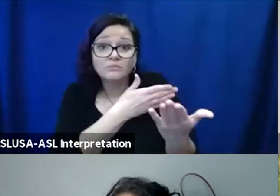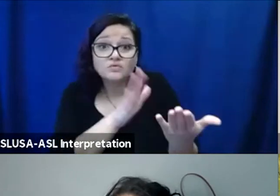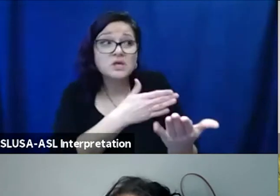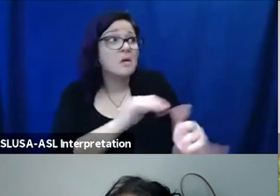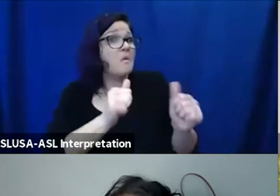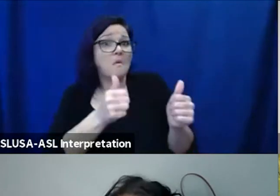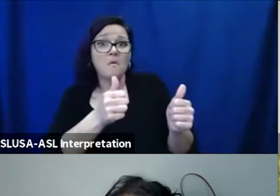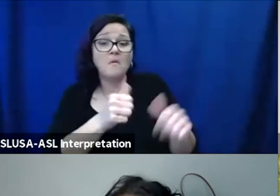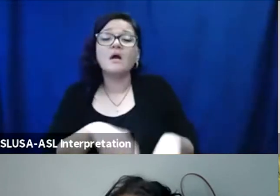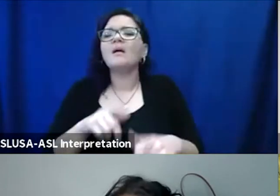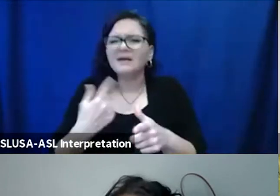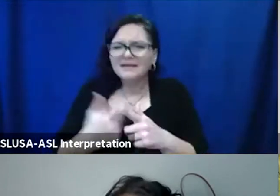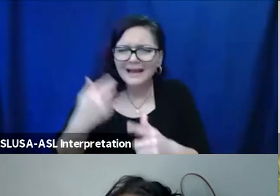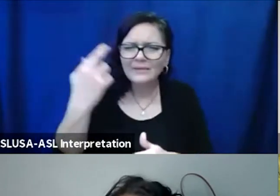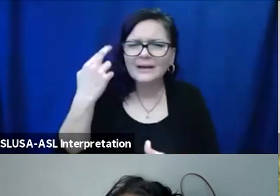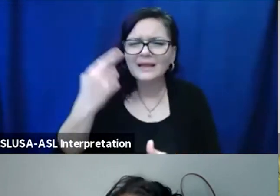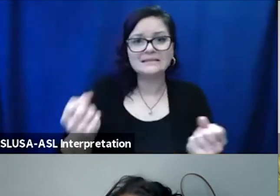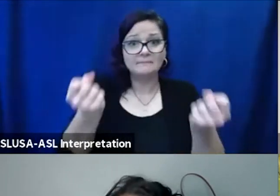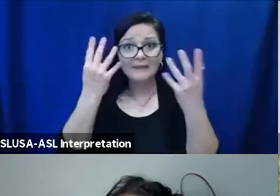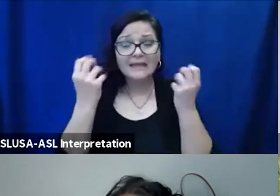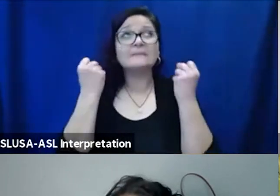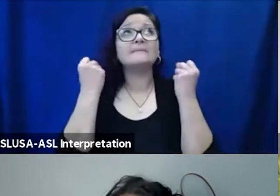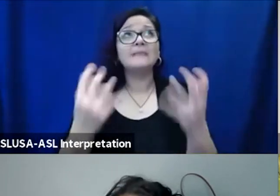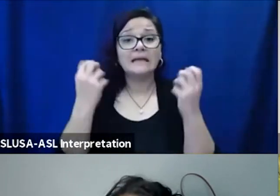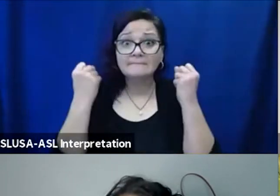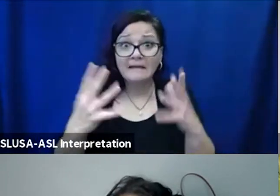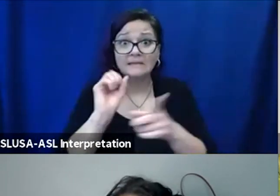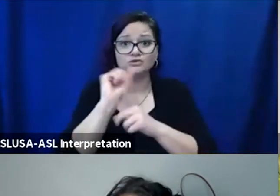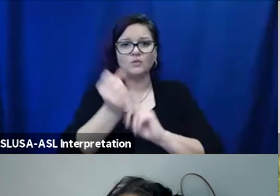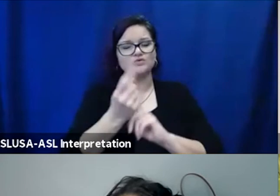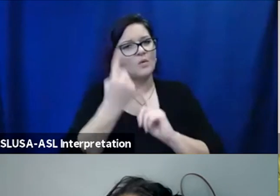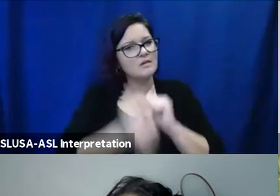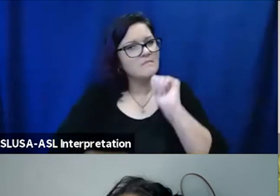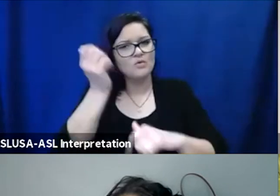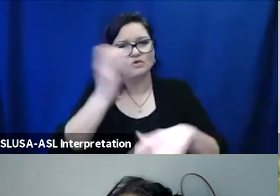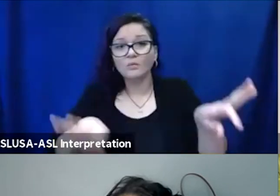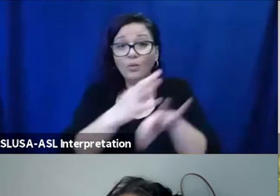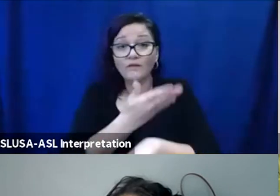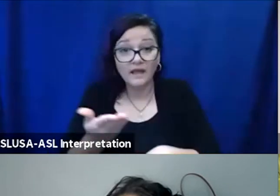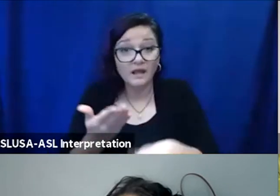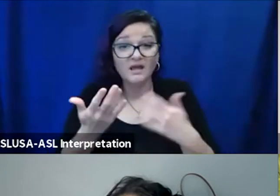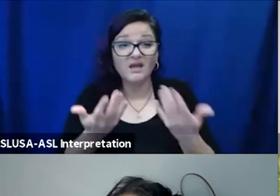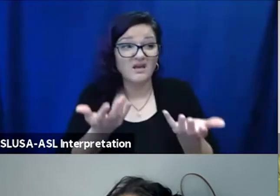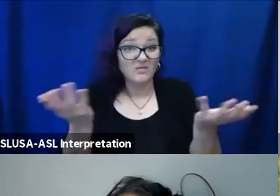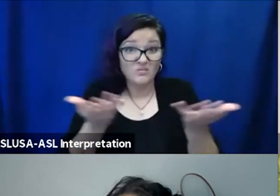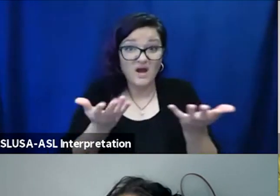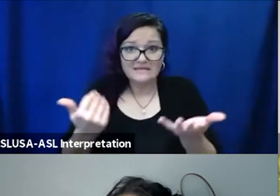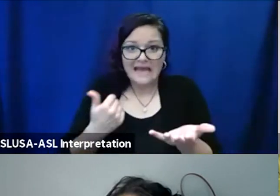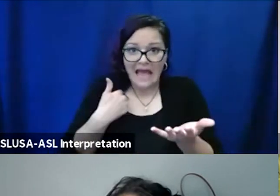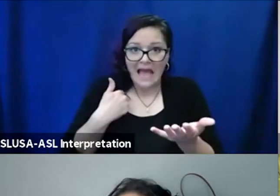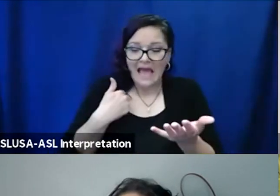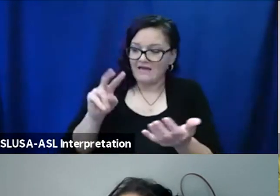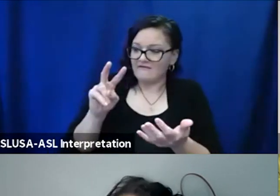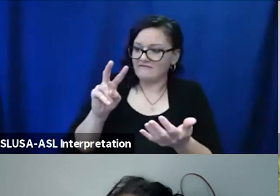came to realize that in many, many instances, one of the most important things was just to get a veteran to hold the